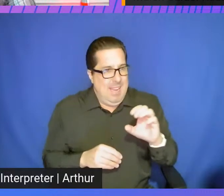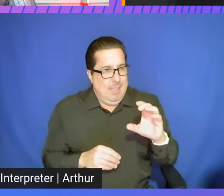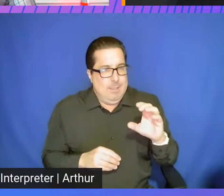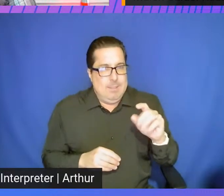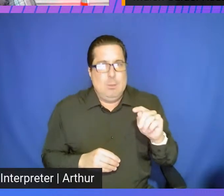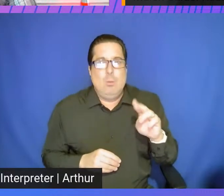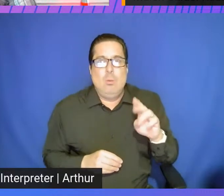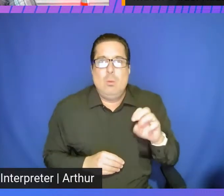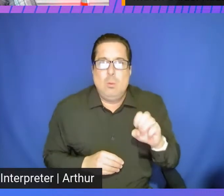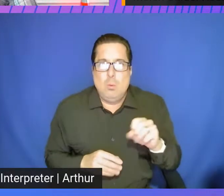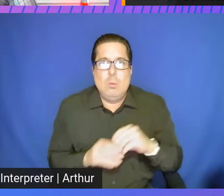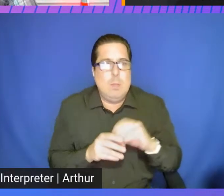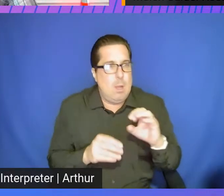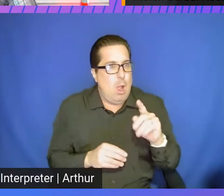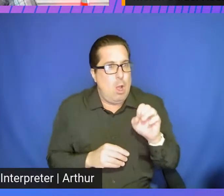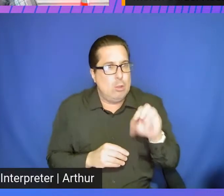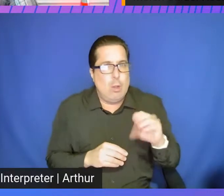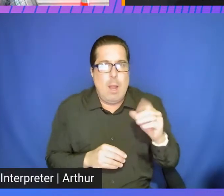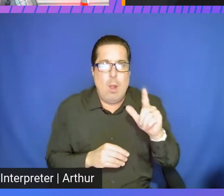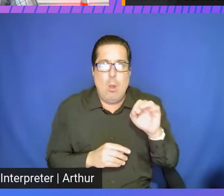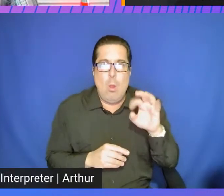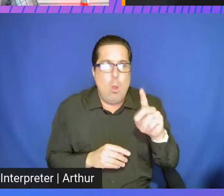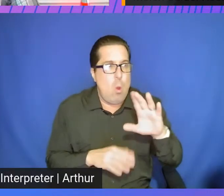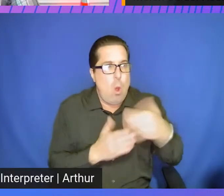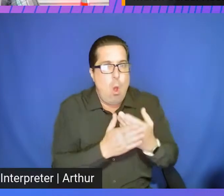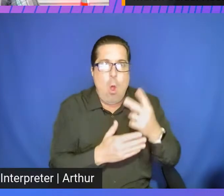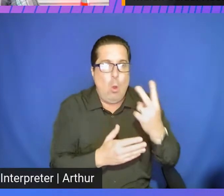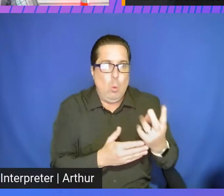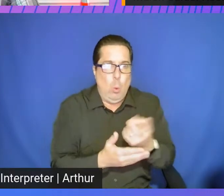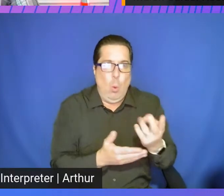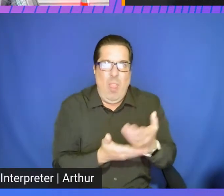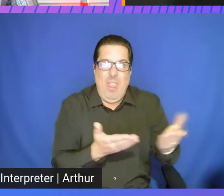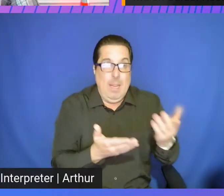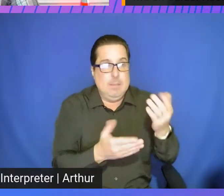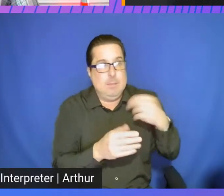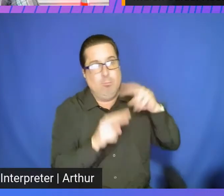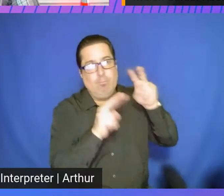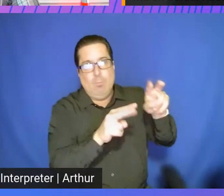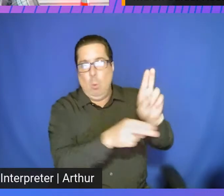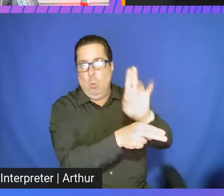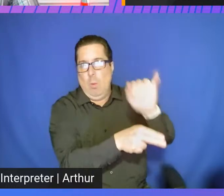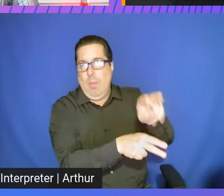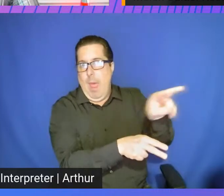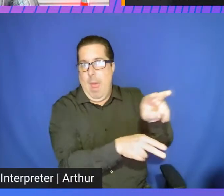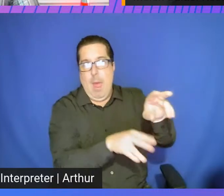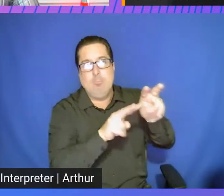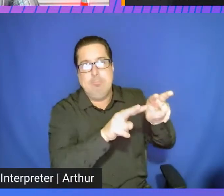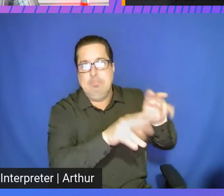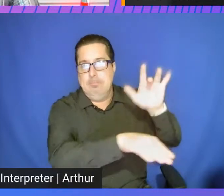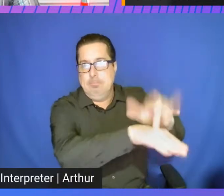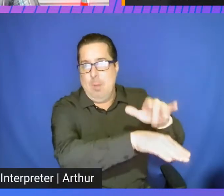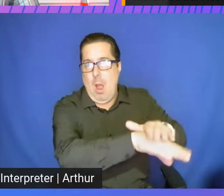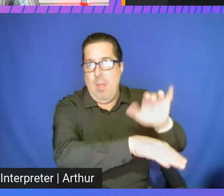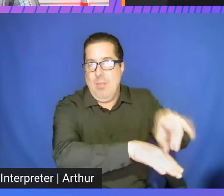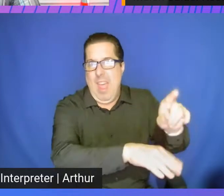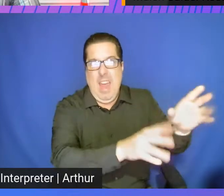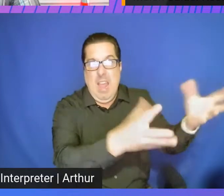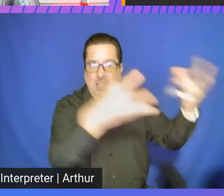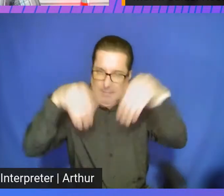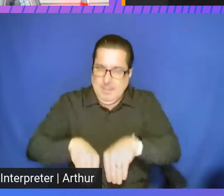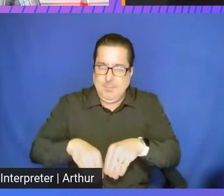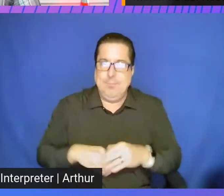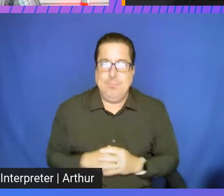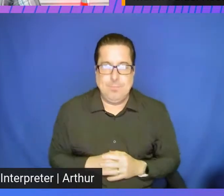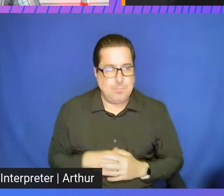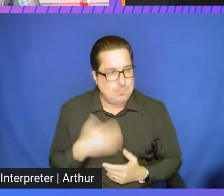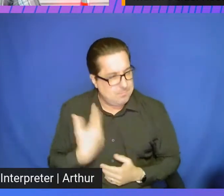load. So those are the two things on the team's radar right now. Awesome. I want to